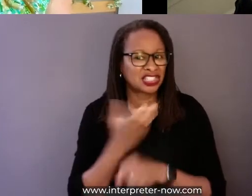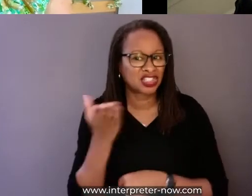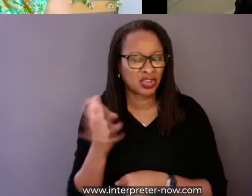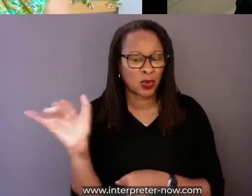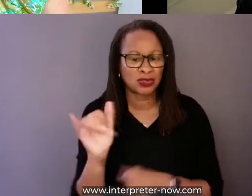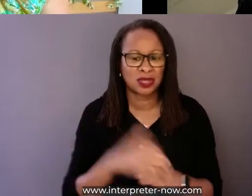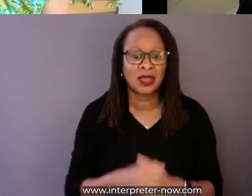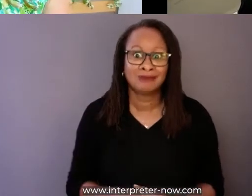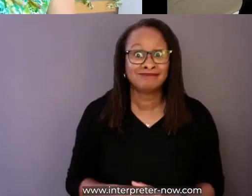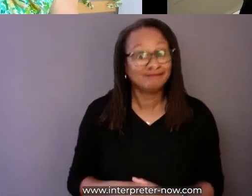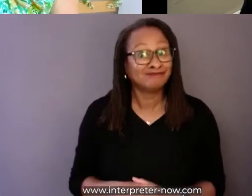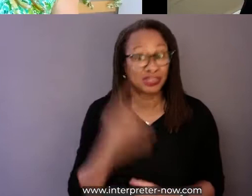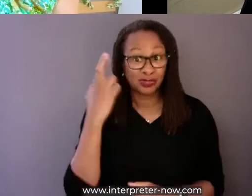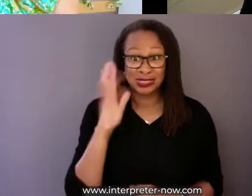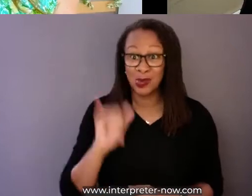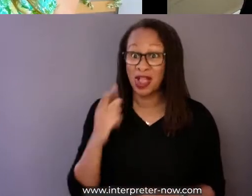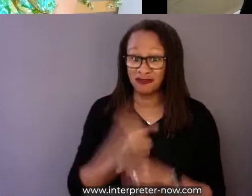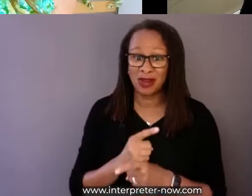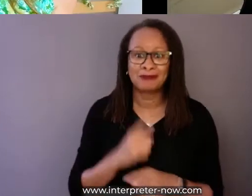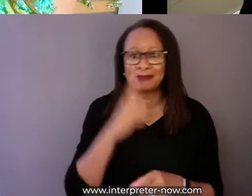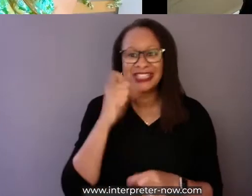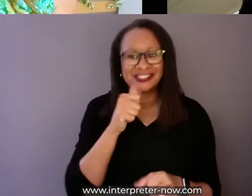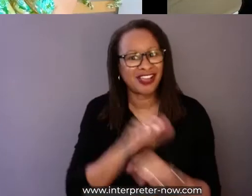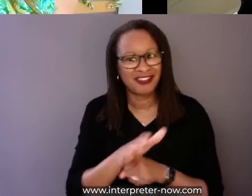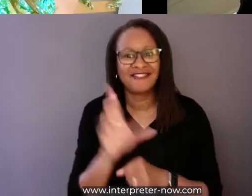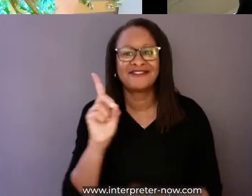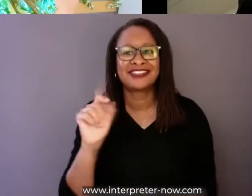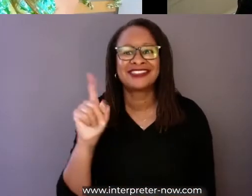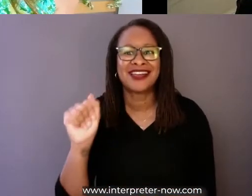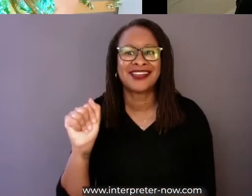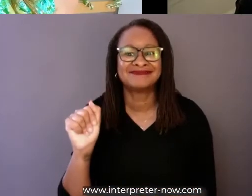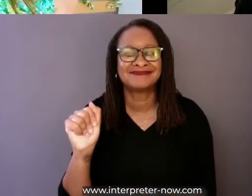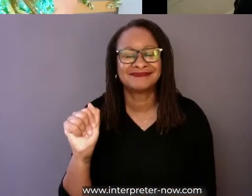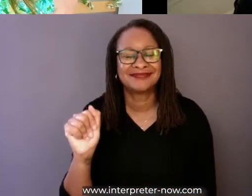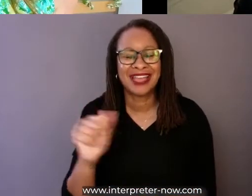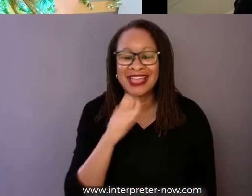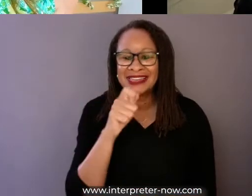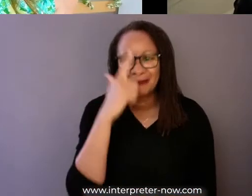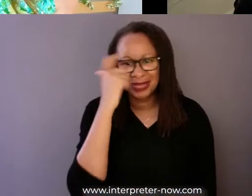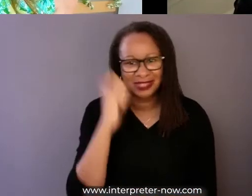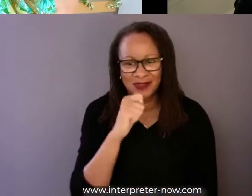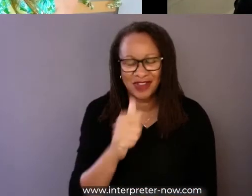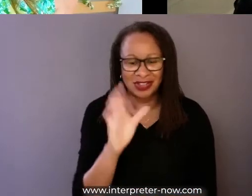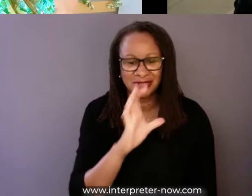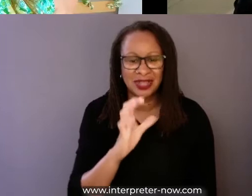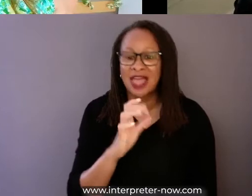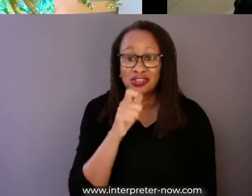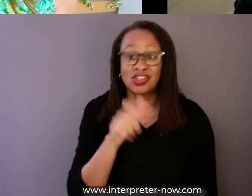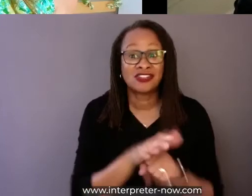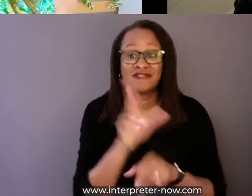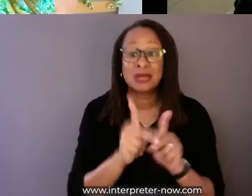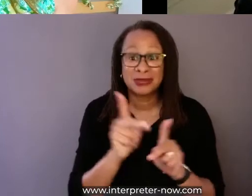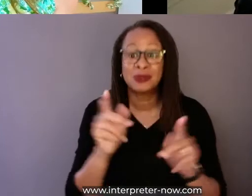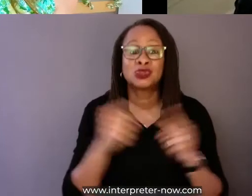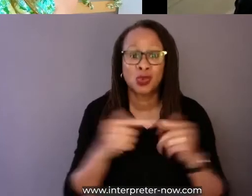There's a reason why. Yeah. Because there's not enough data. Not because we have it, like it's because there aren't enough people to have enough